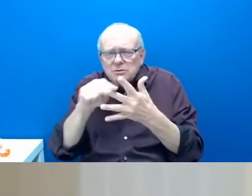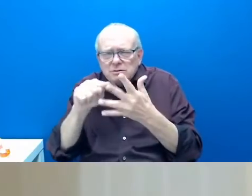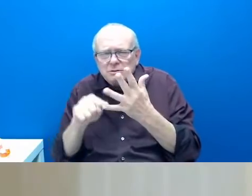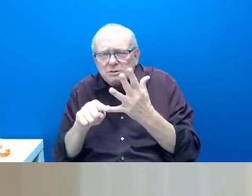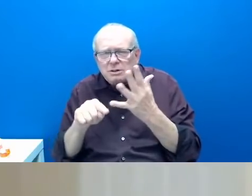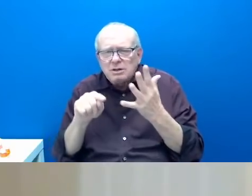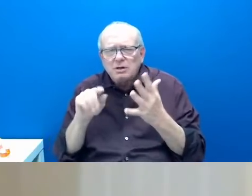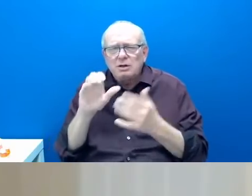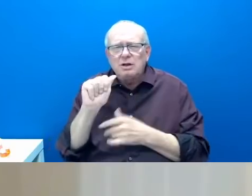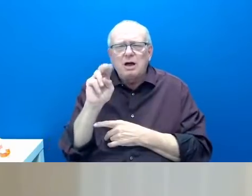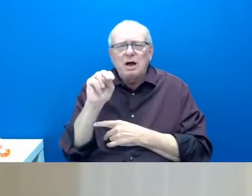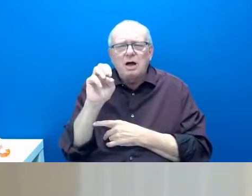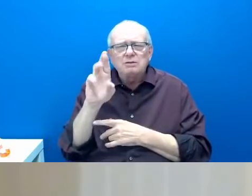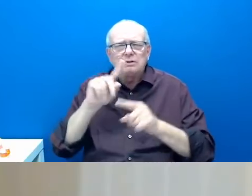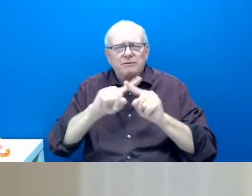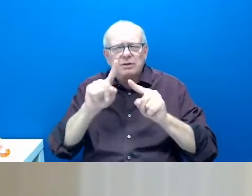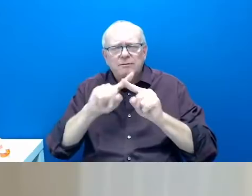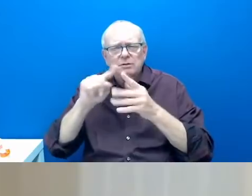cells